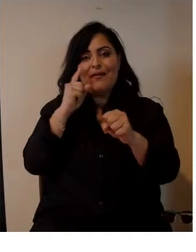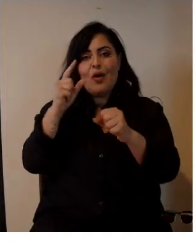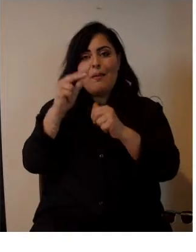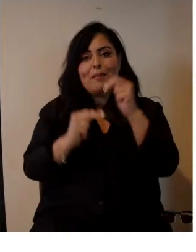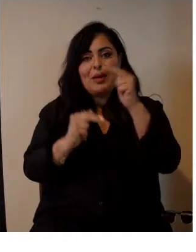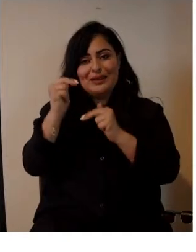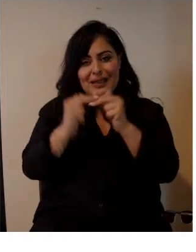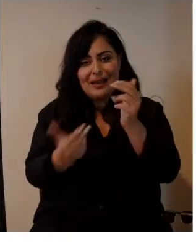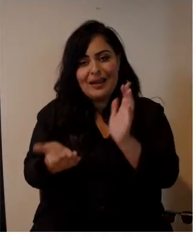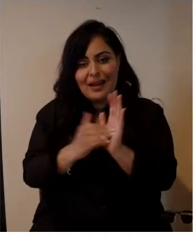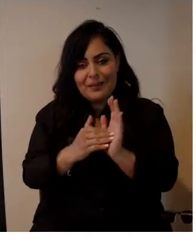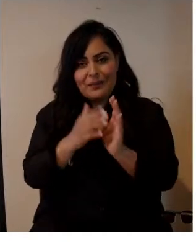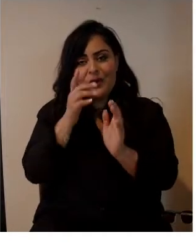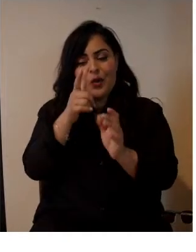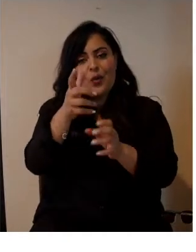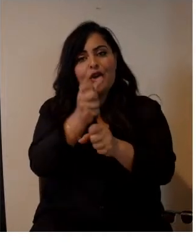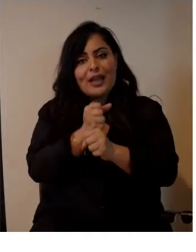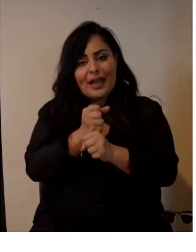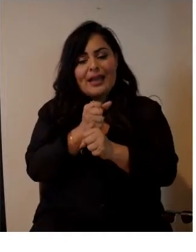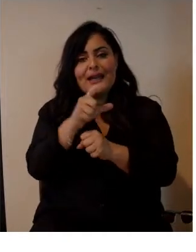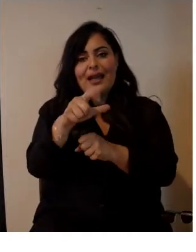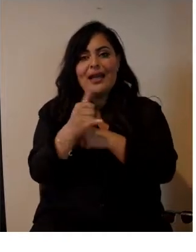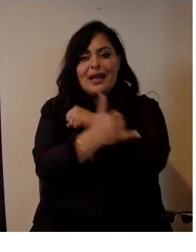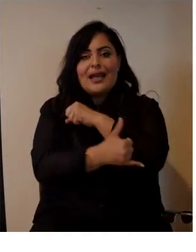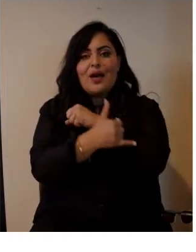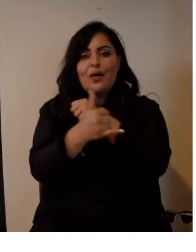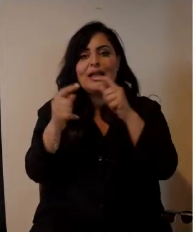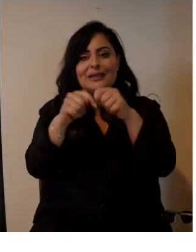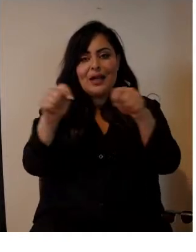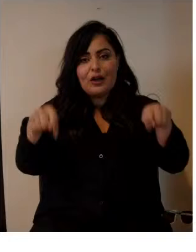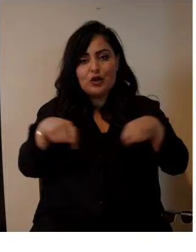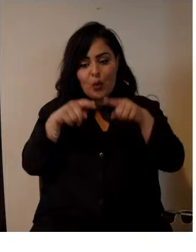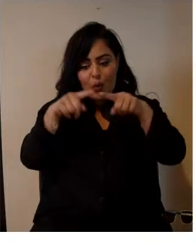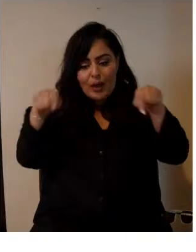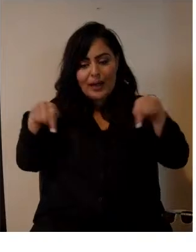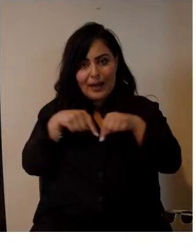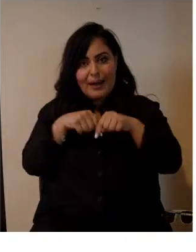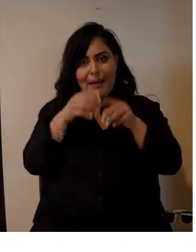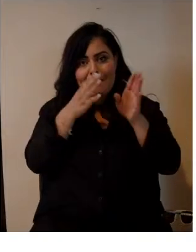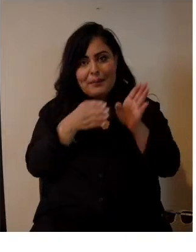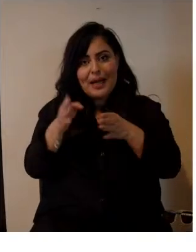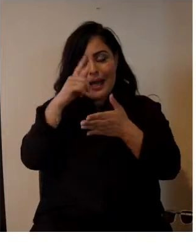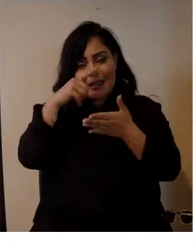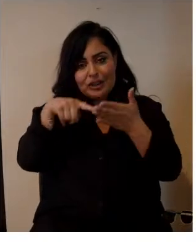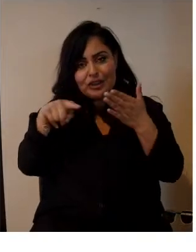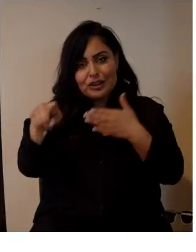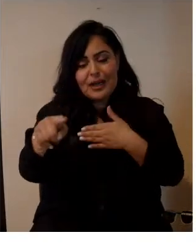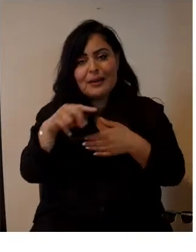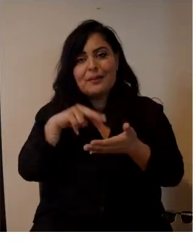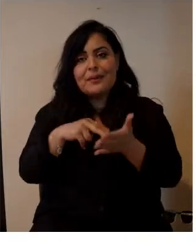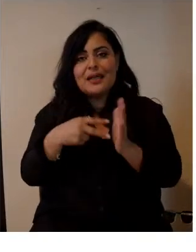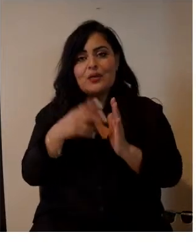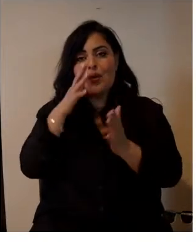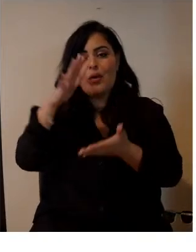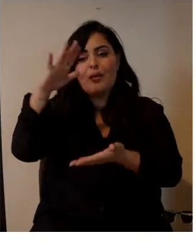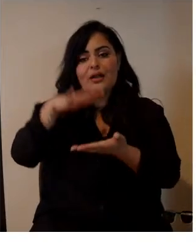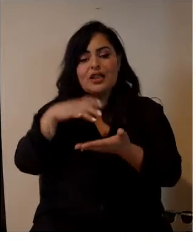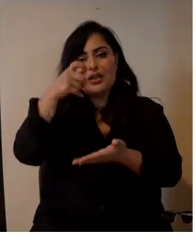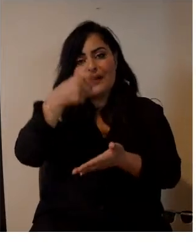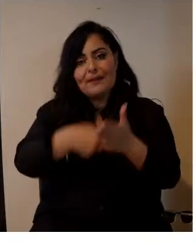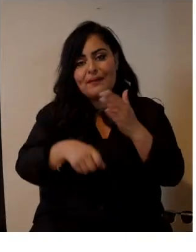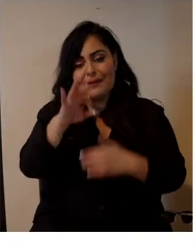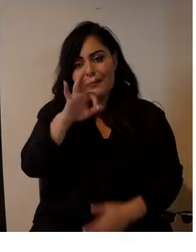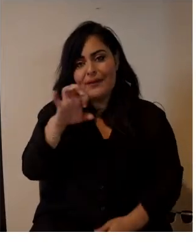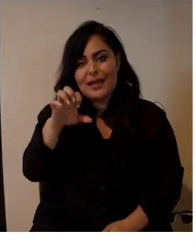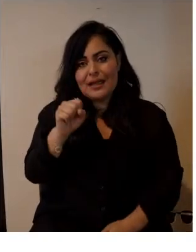you will be getting, in LA County territory, expedited plan check. We will be considering reduction in fees, and we